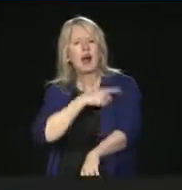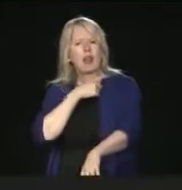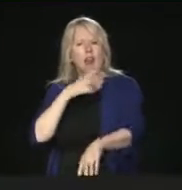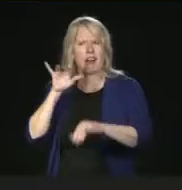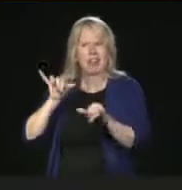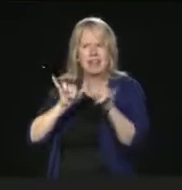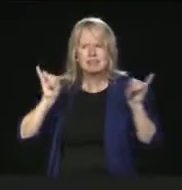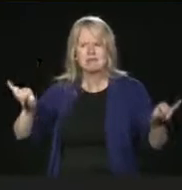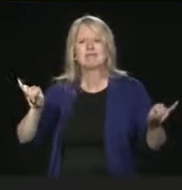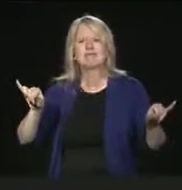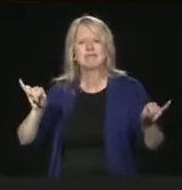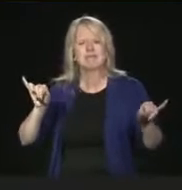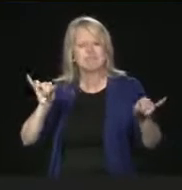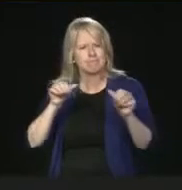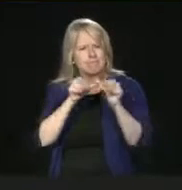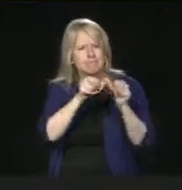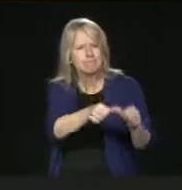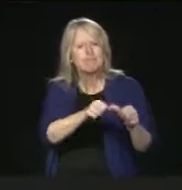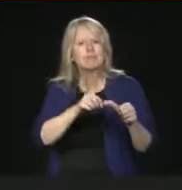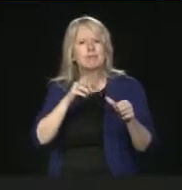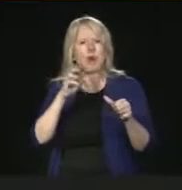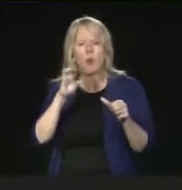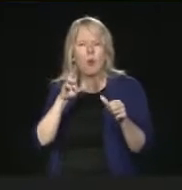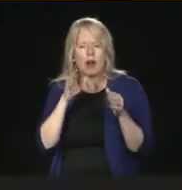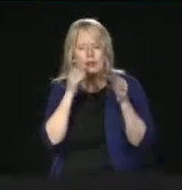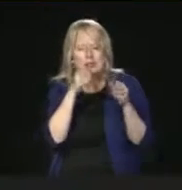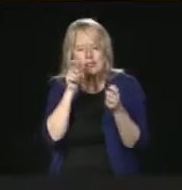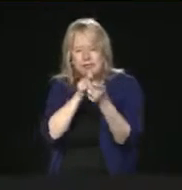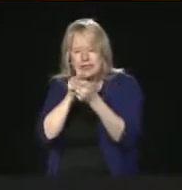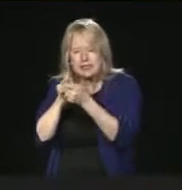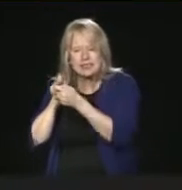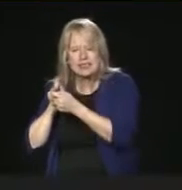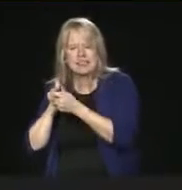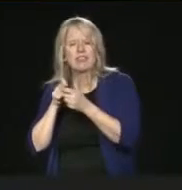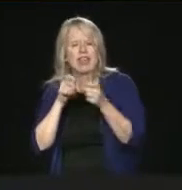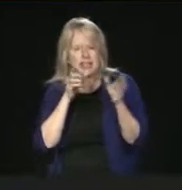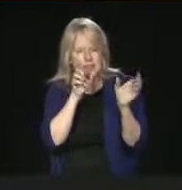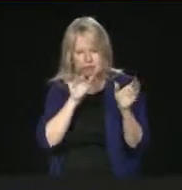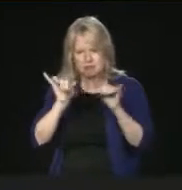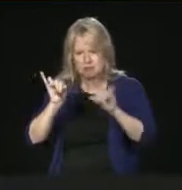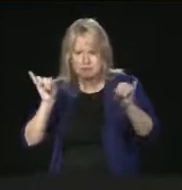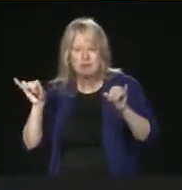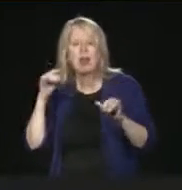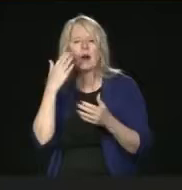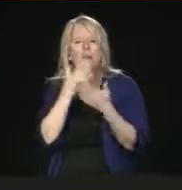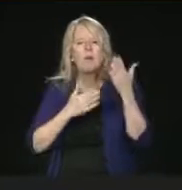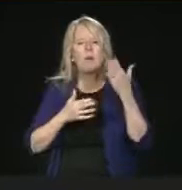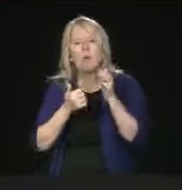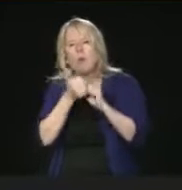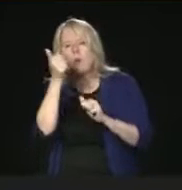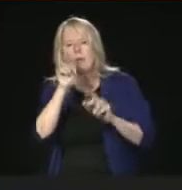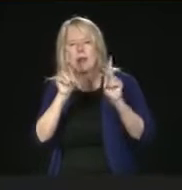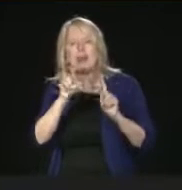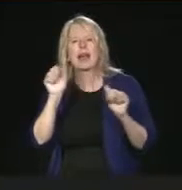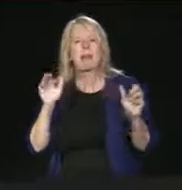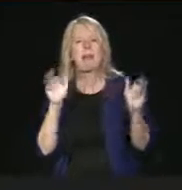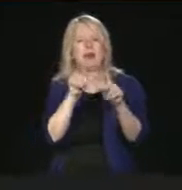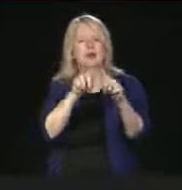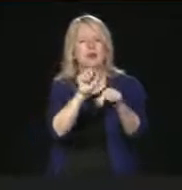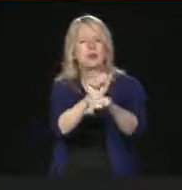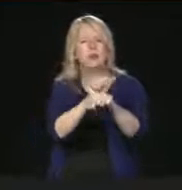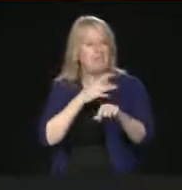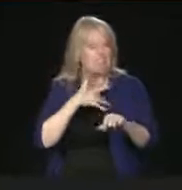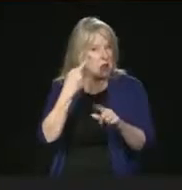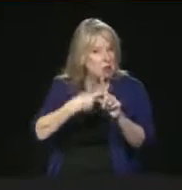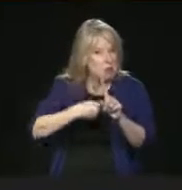shift gears to a more targeted containment where most people can return to work? Will it be weeks, months, or several quarters? That